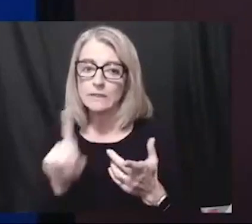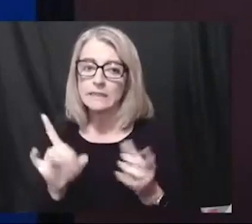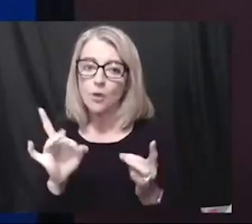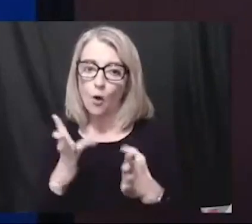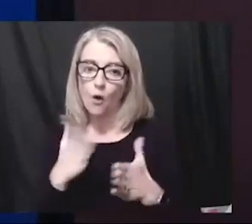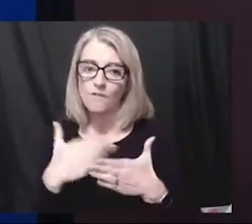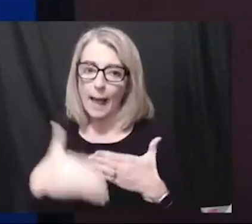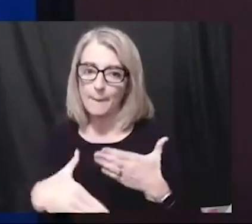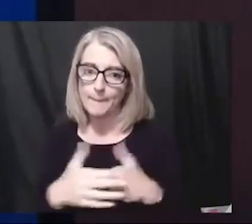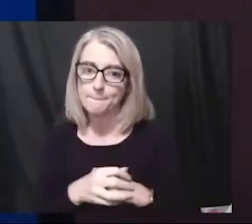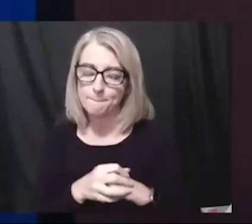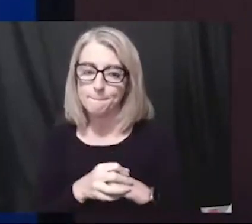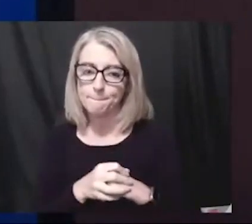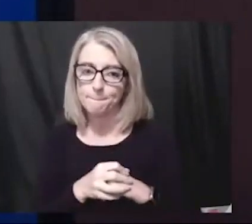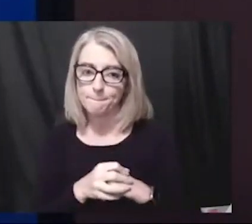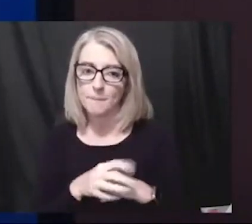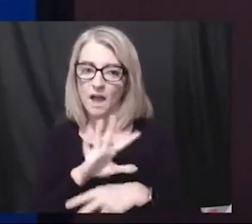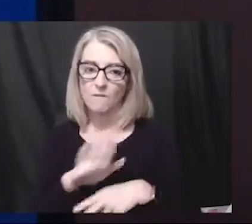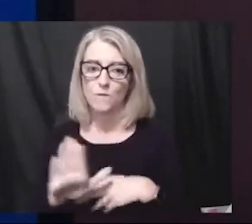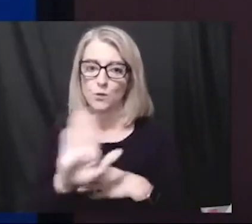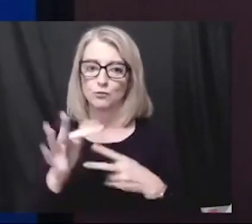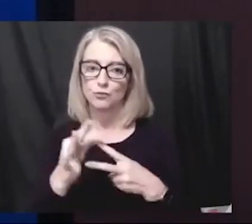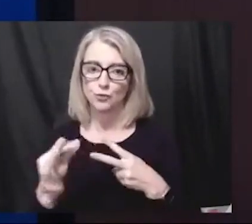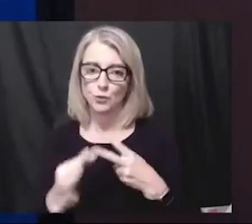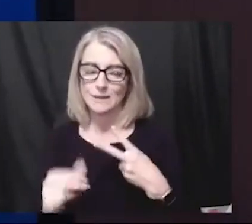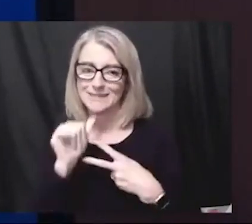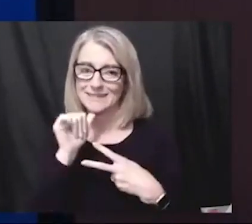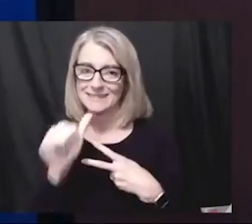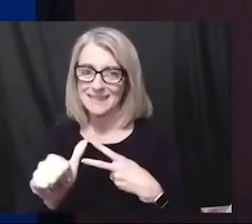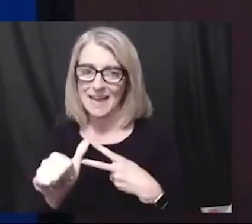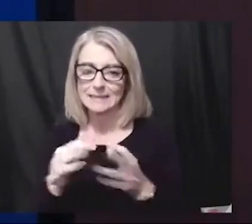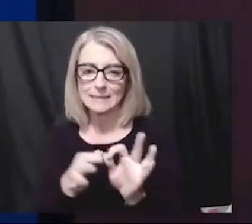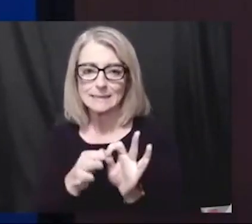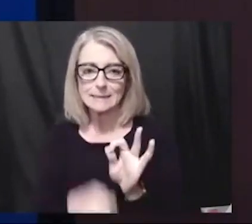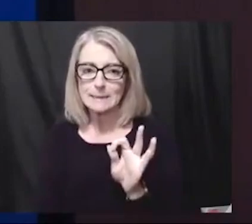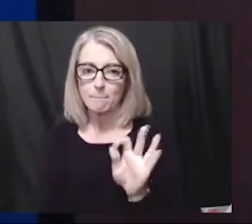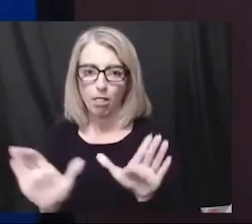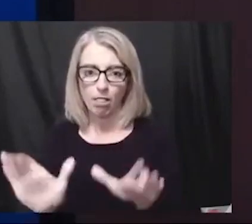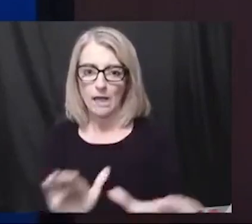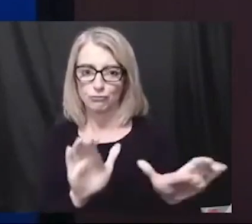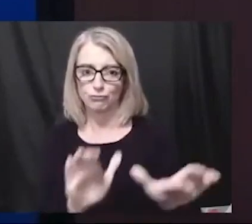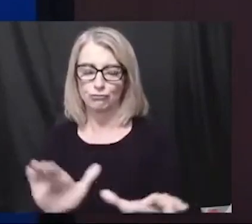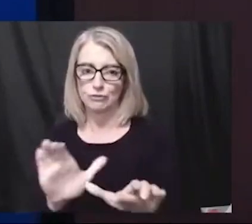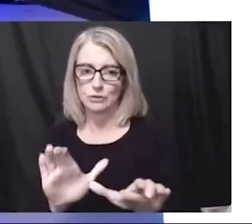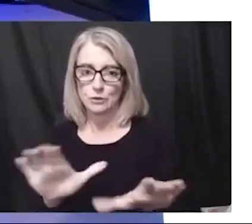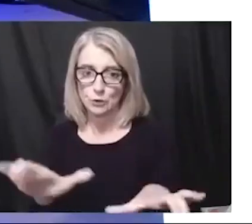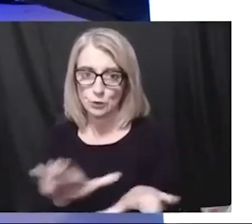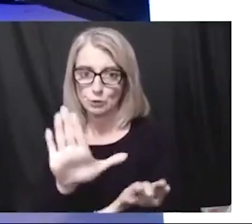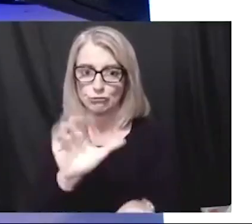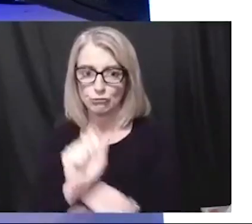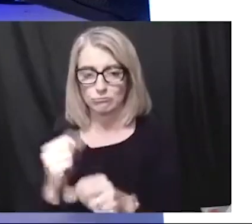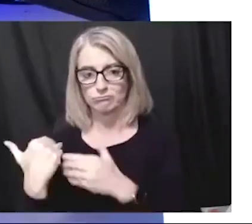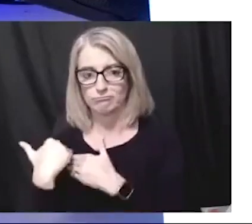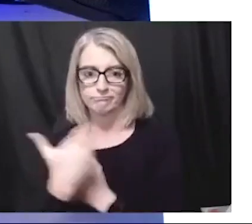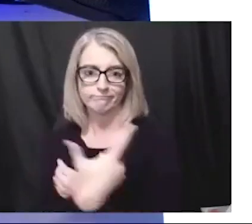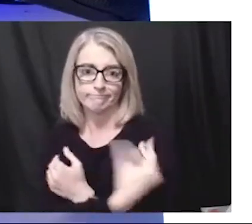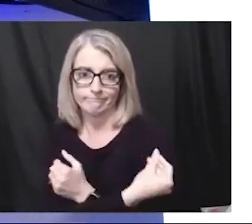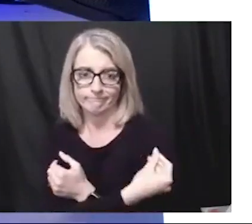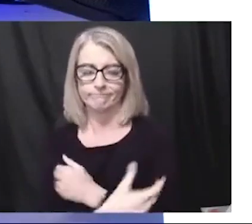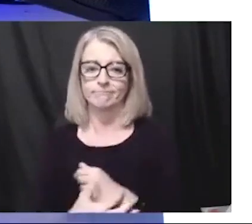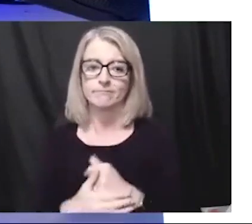50s, that maybe had never thought about the fact that they couldn't work for a year or 2 years from now, that is just totally